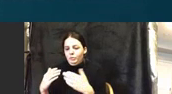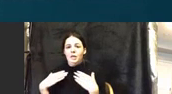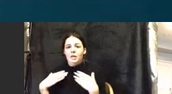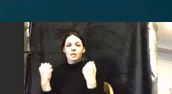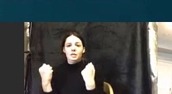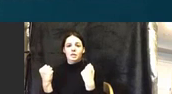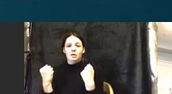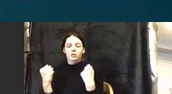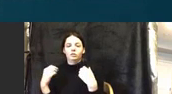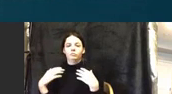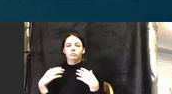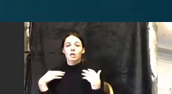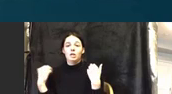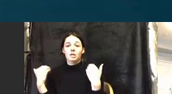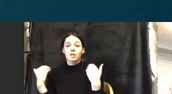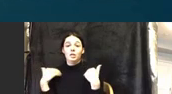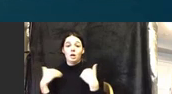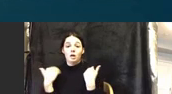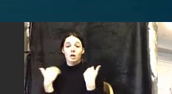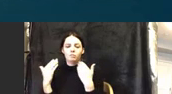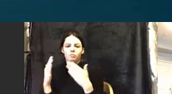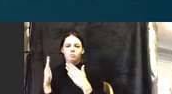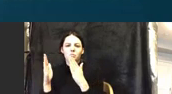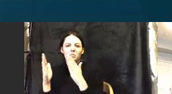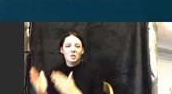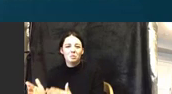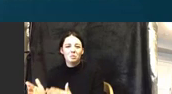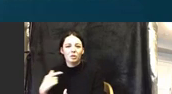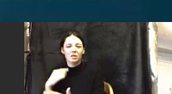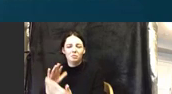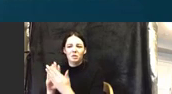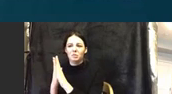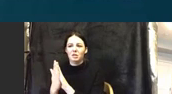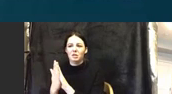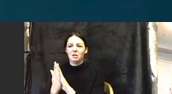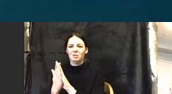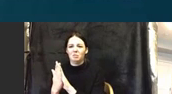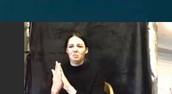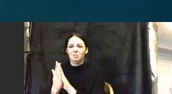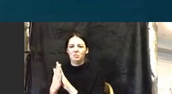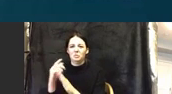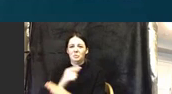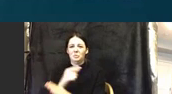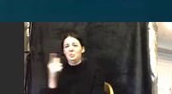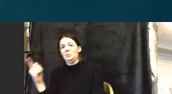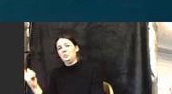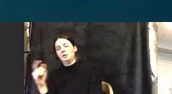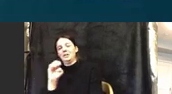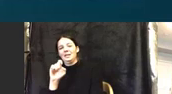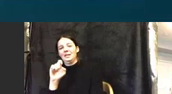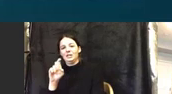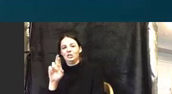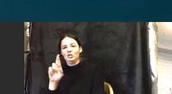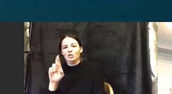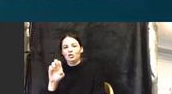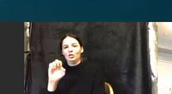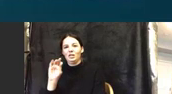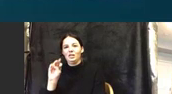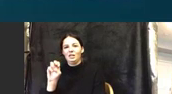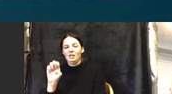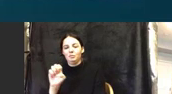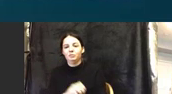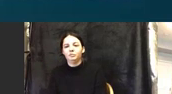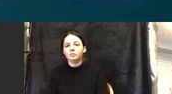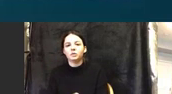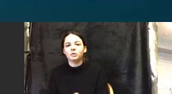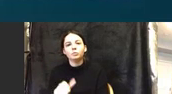into becoming extremists. Different ways, obviously, different countries. Although in Afghanistan, they are